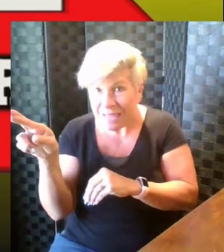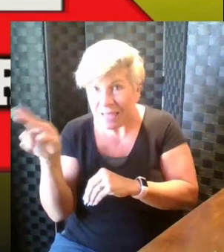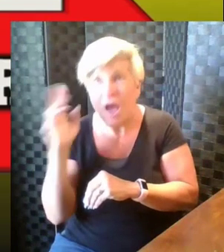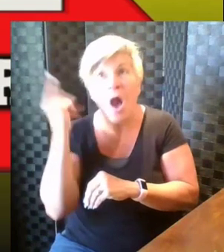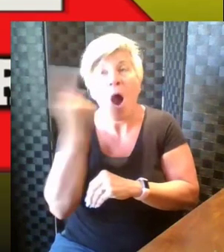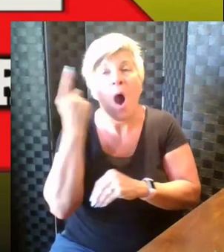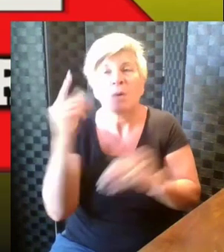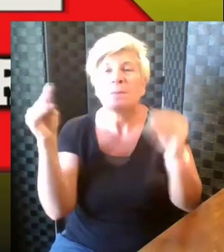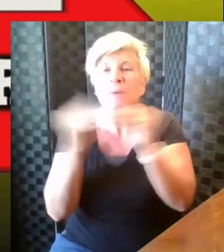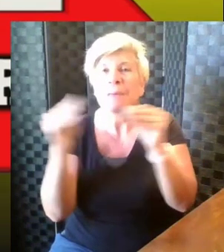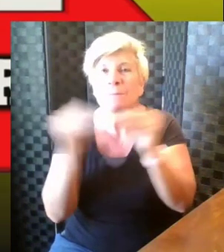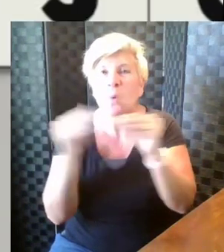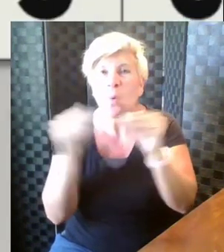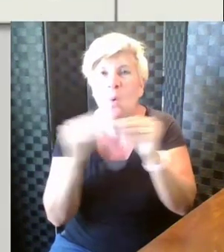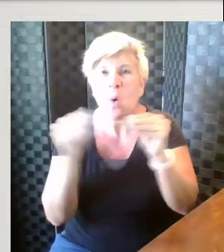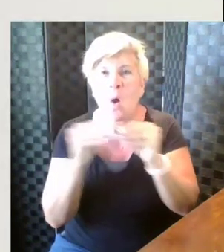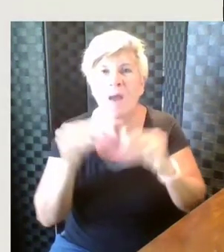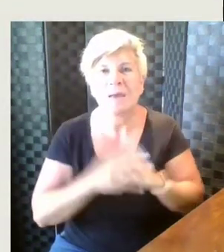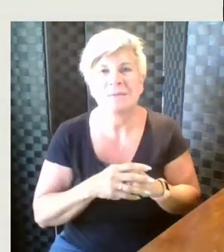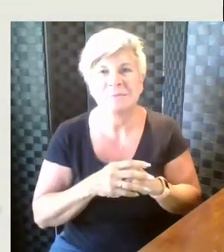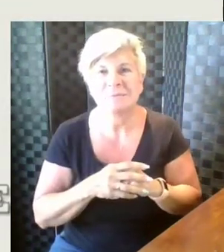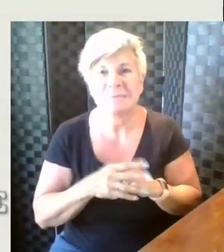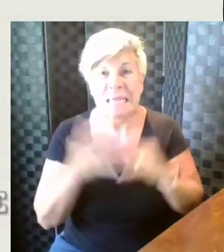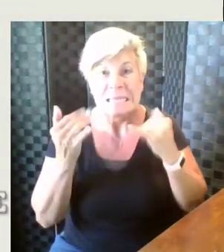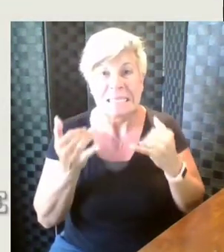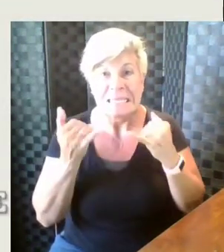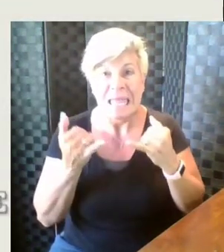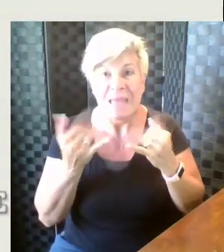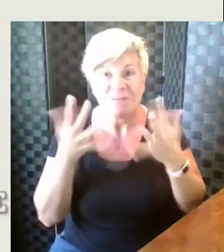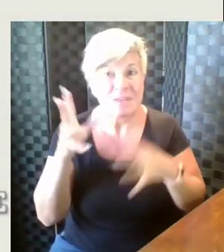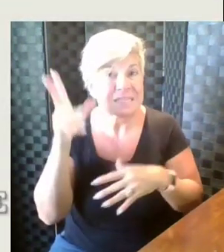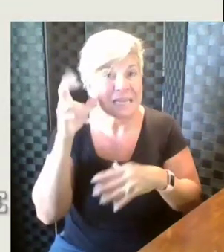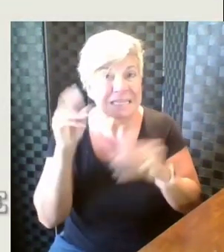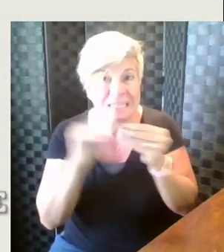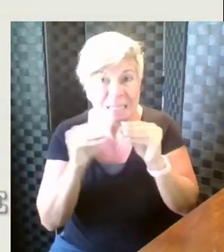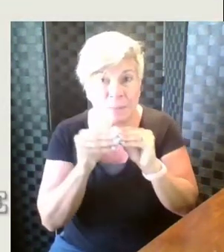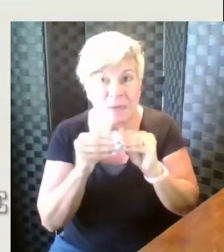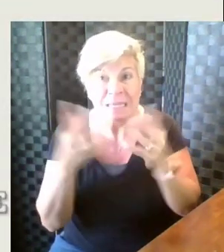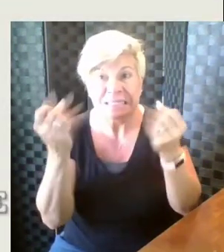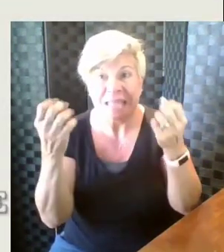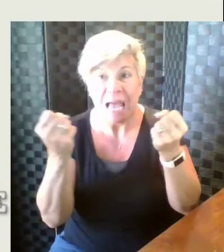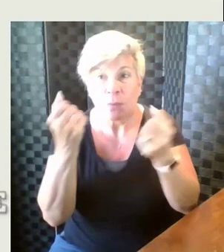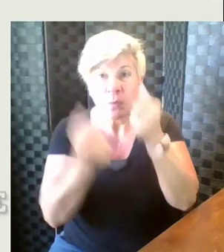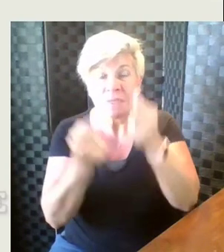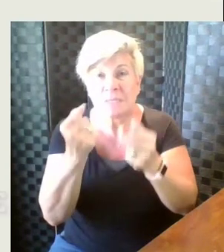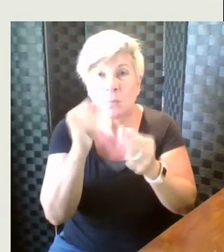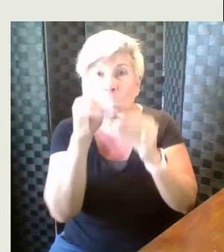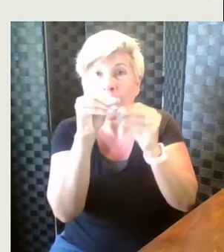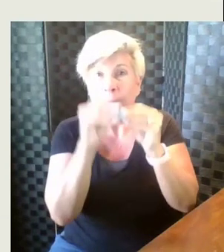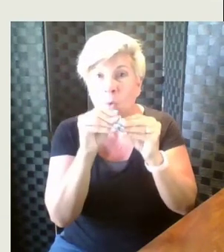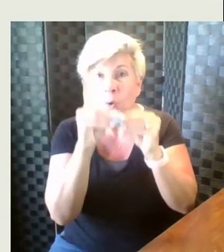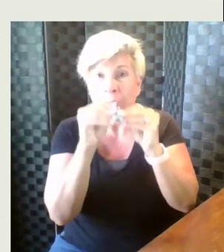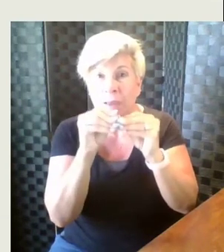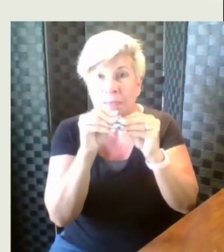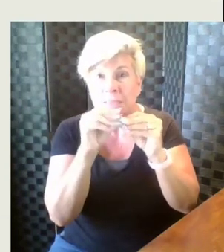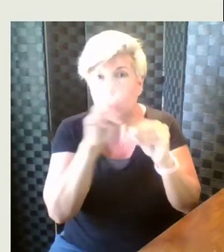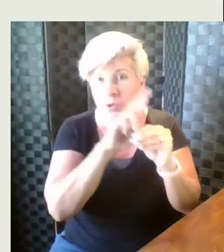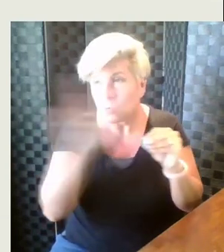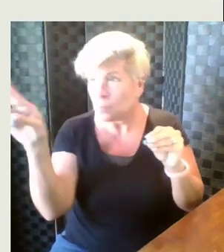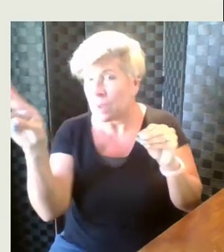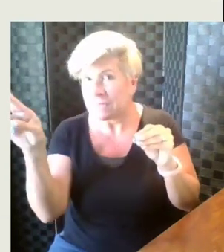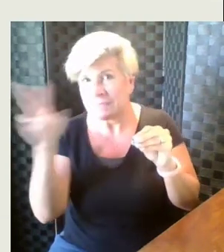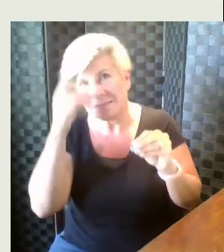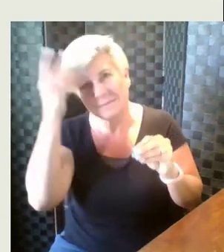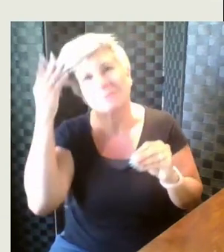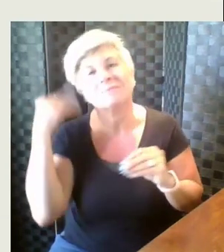right, you'll always get more. This time, after you hear my number, say out loud what number would be one more, and slide